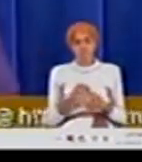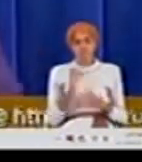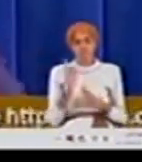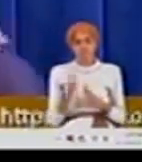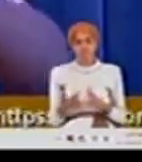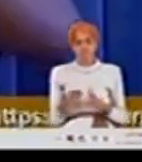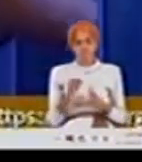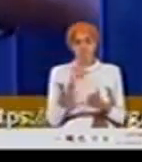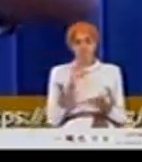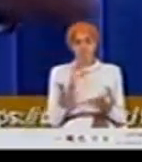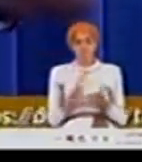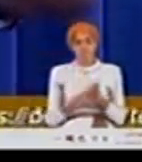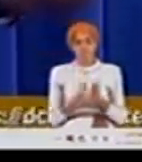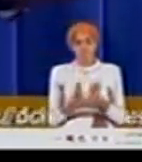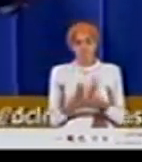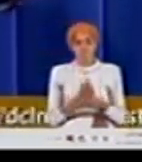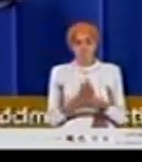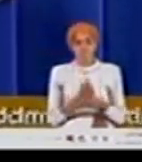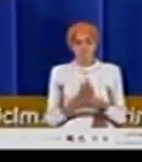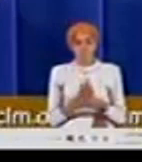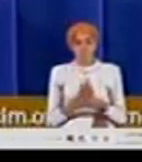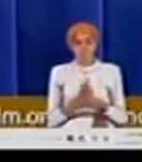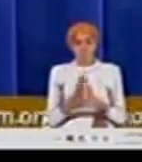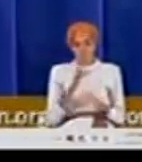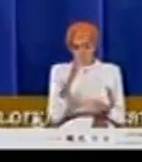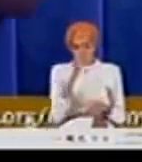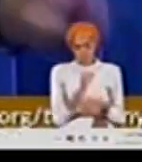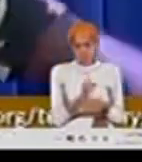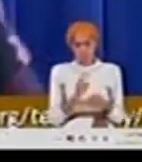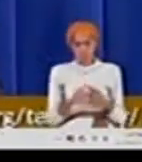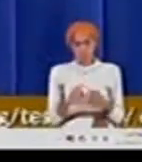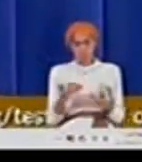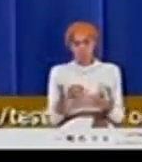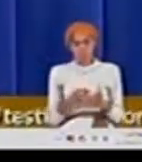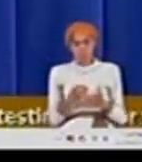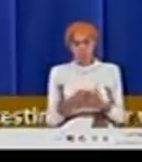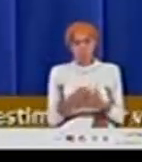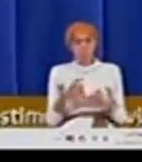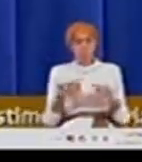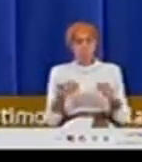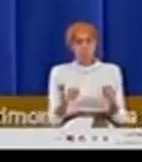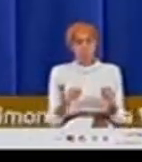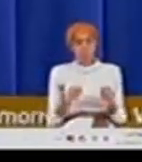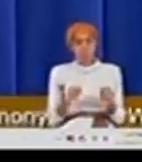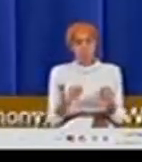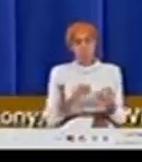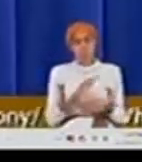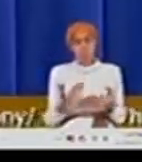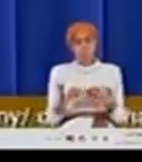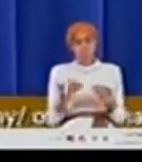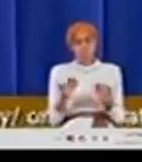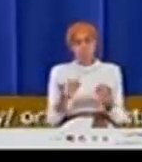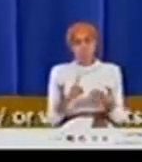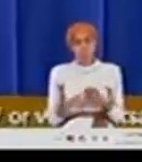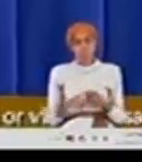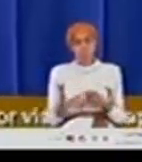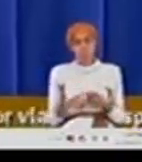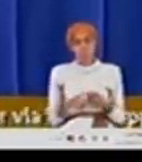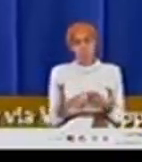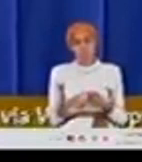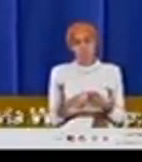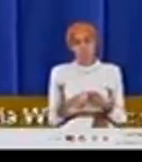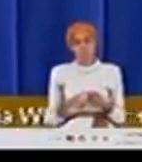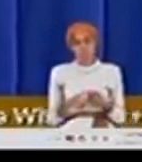fight to to to to to do away with that website but I couldn't help